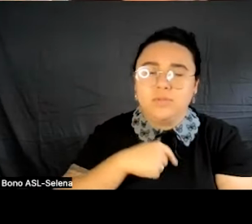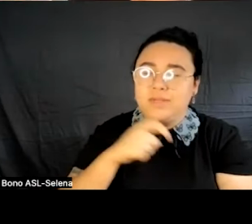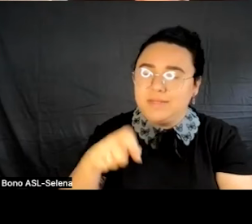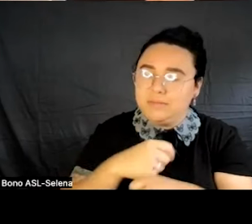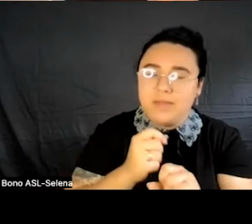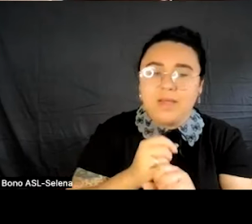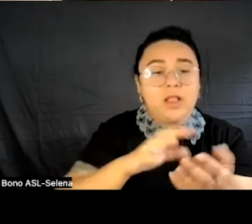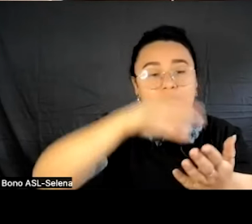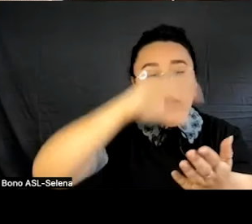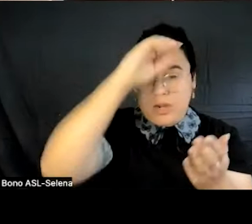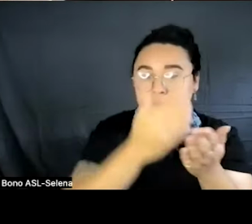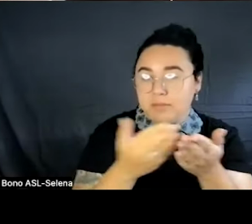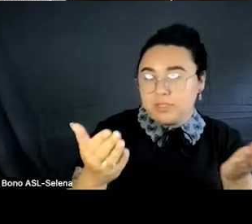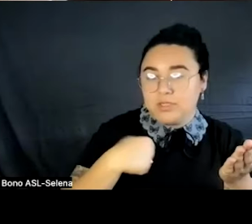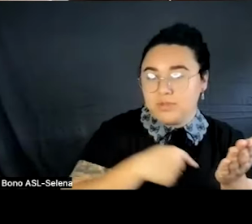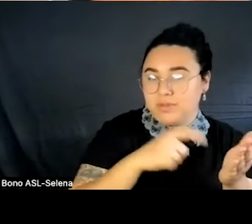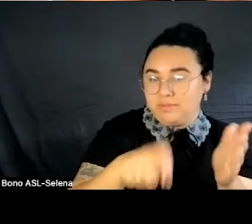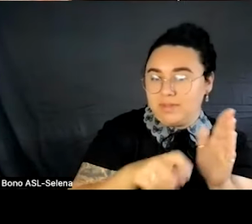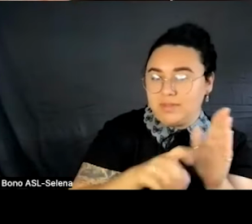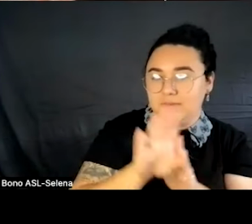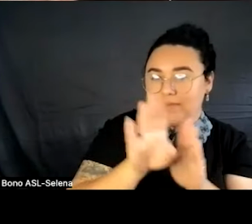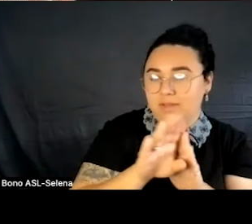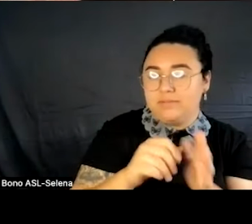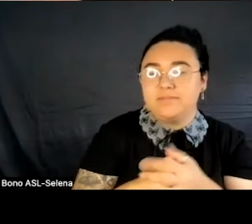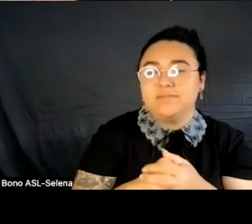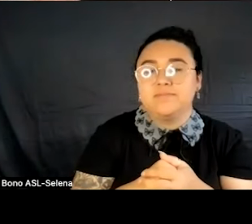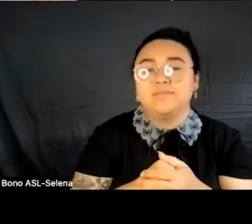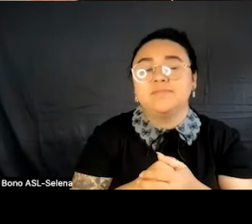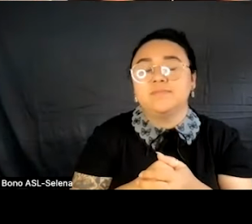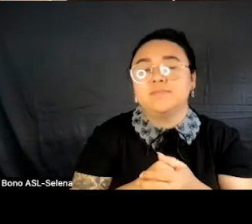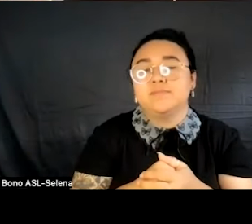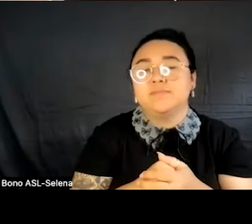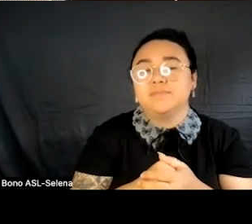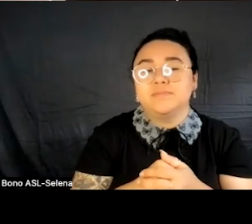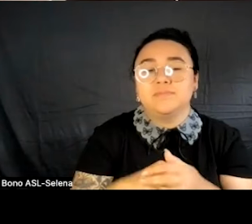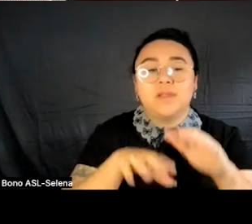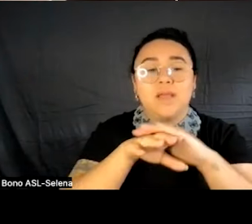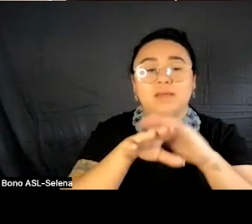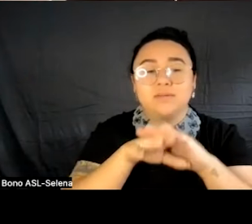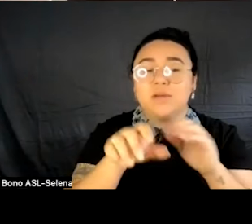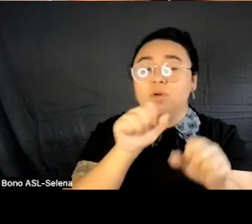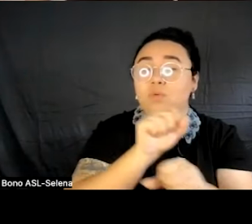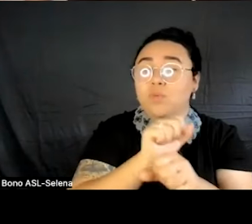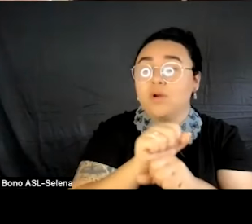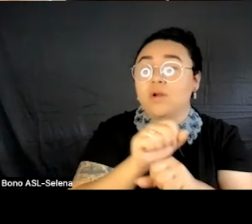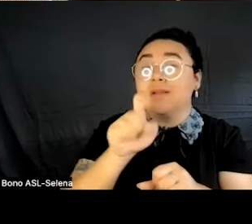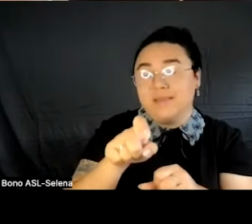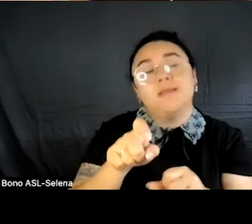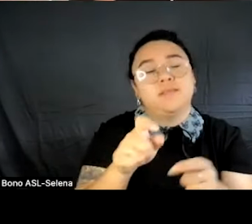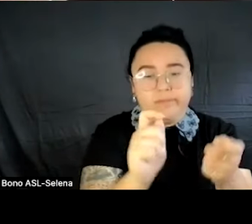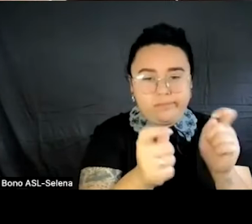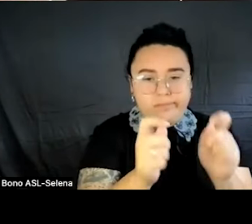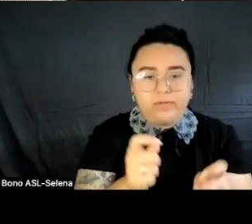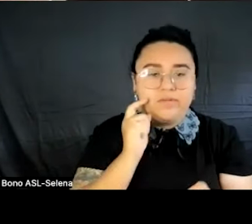developed. There is a lot of accessibility work that has to be done in the editor. And there's a lot of features that